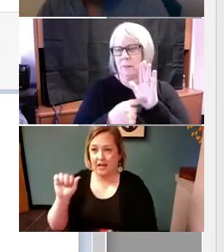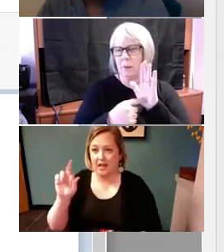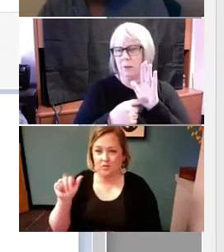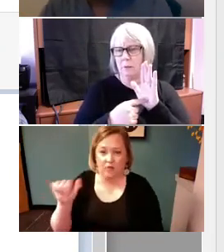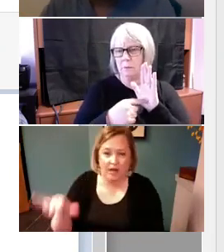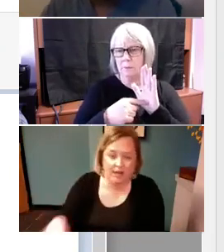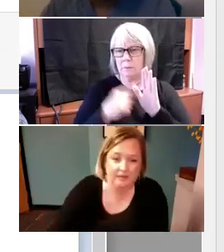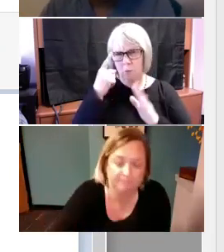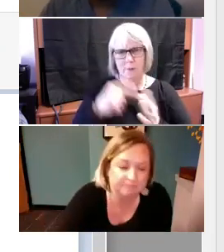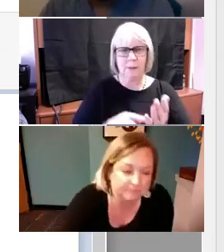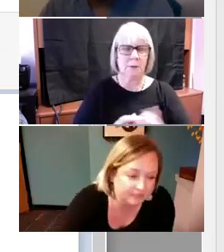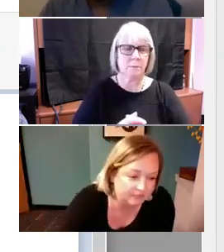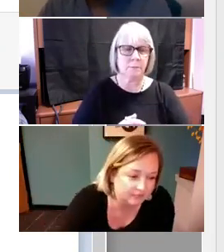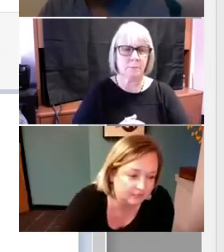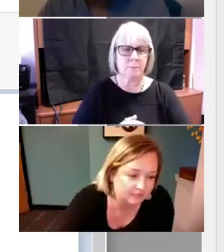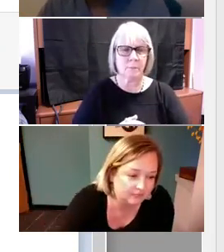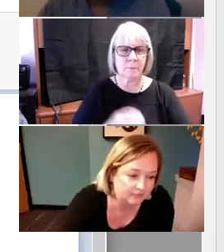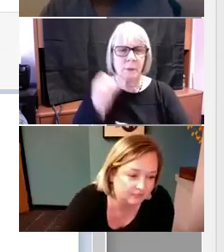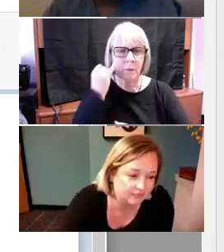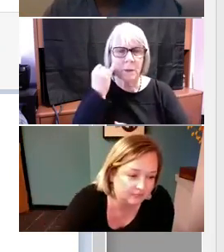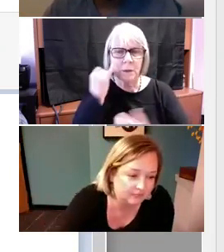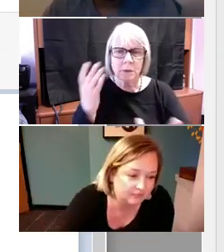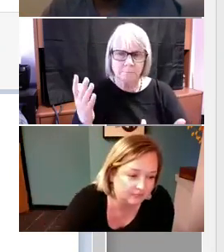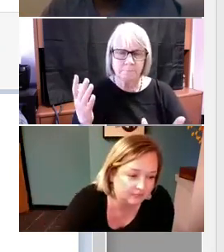possible scenarios. So let's say